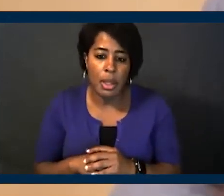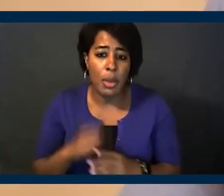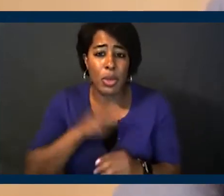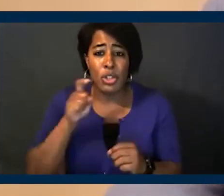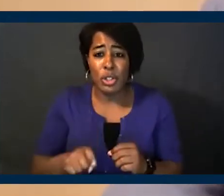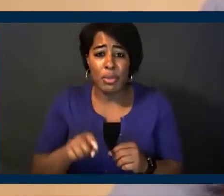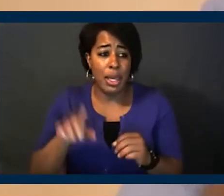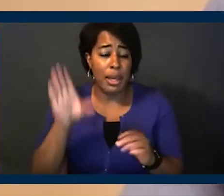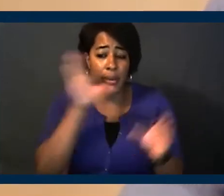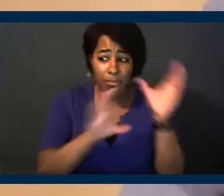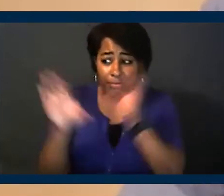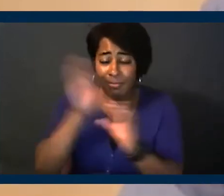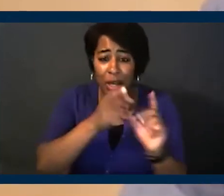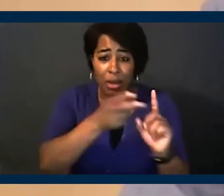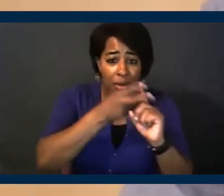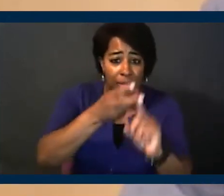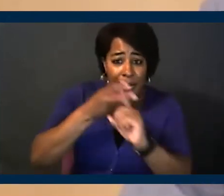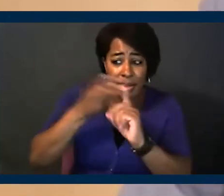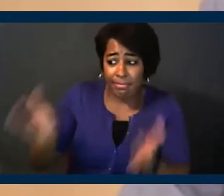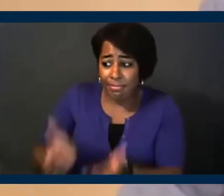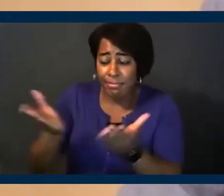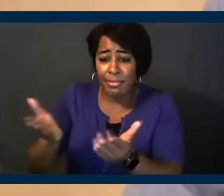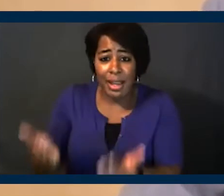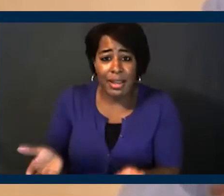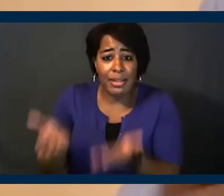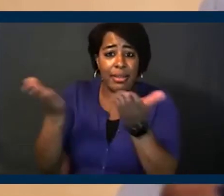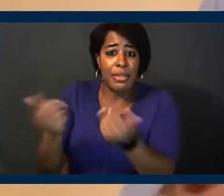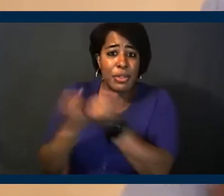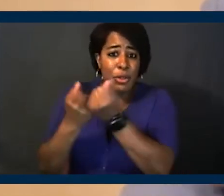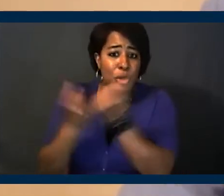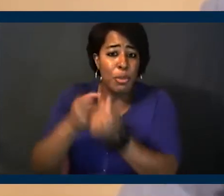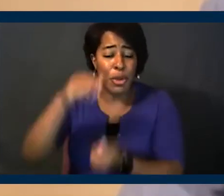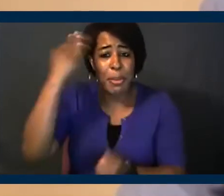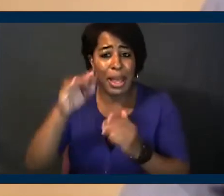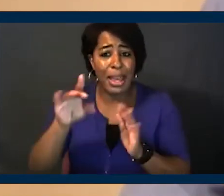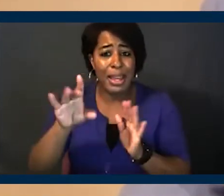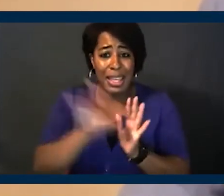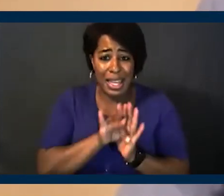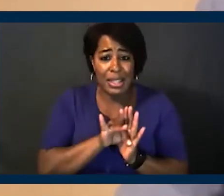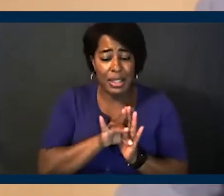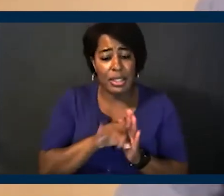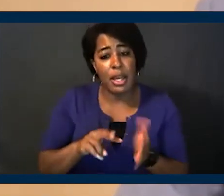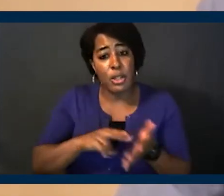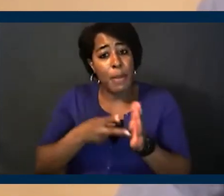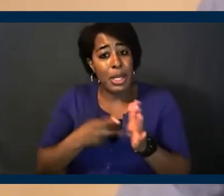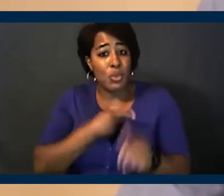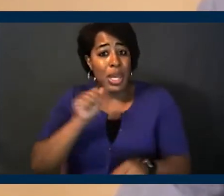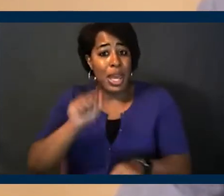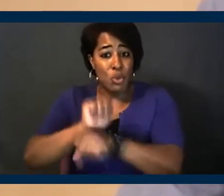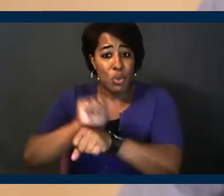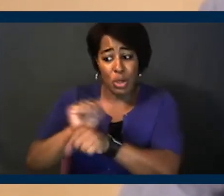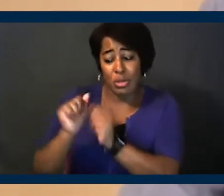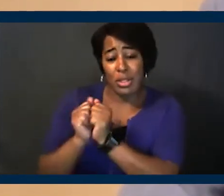recruiting, cultivating, and uplifting Black candidates. But that also means working with elected officials. And I know Isaac brought up Congresswoman